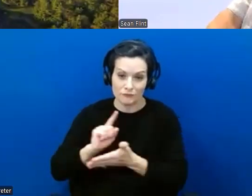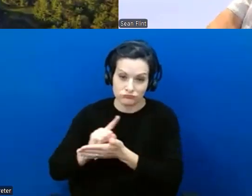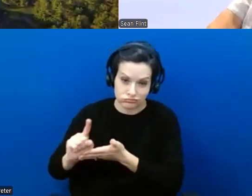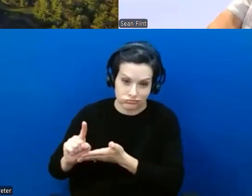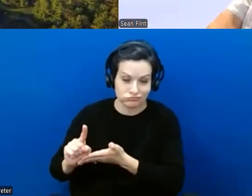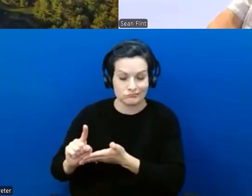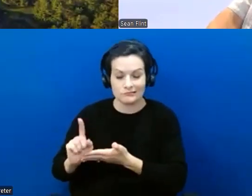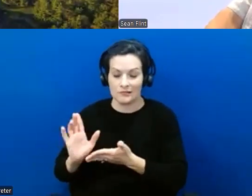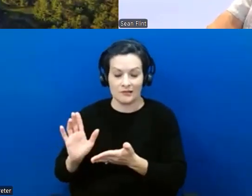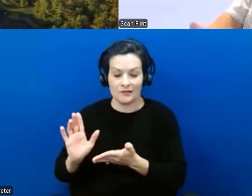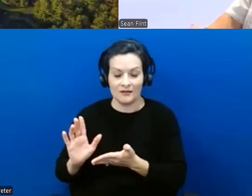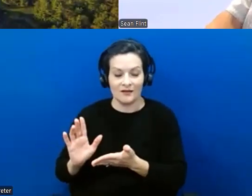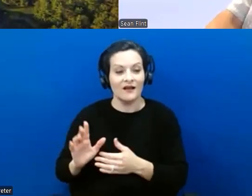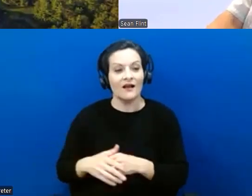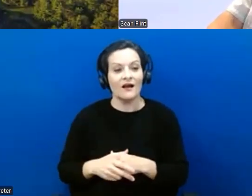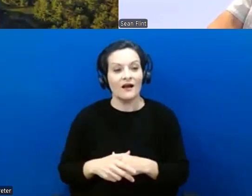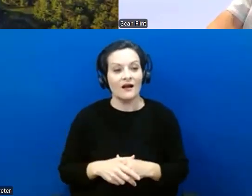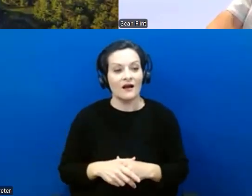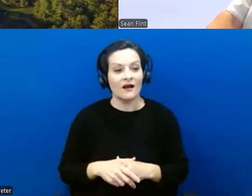So also just sort of